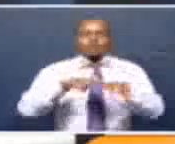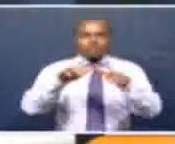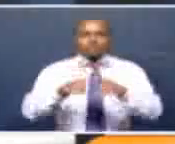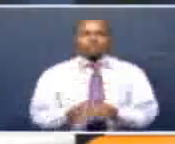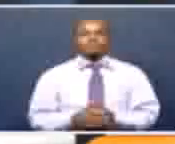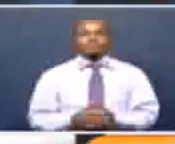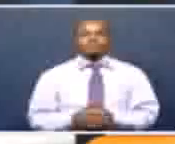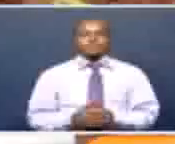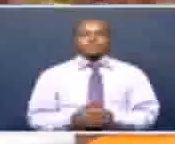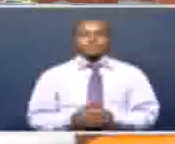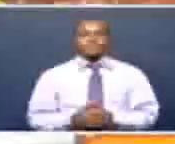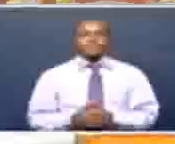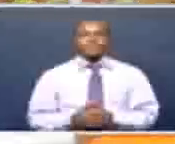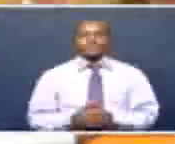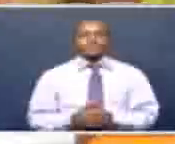Otieno.